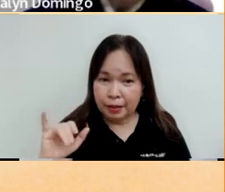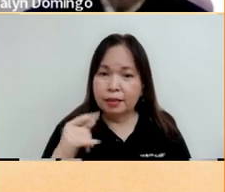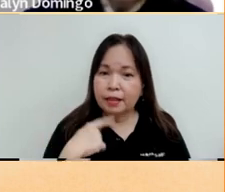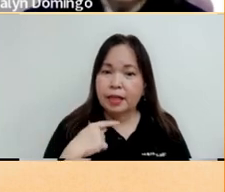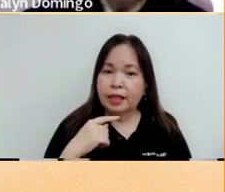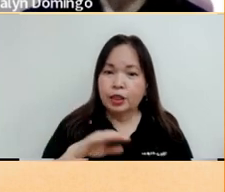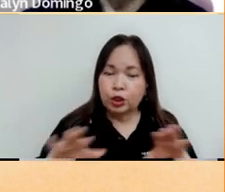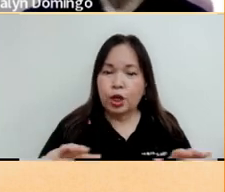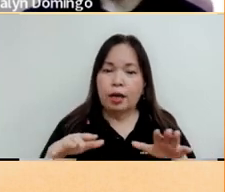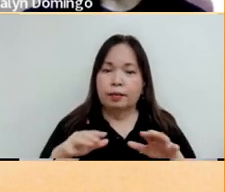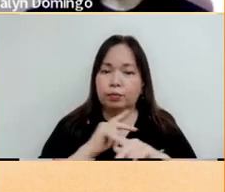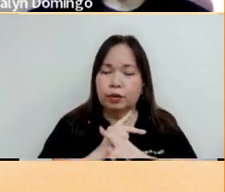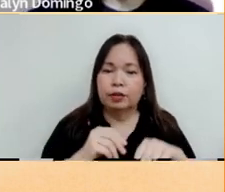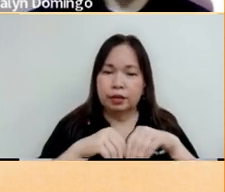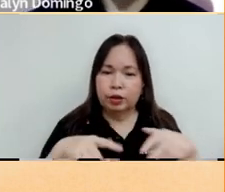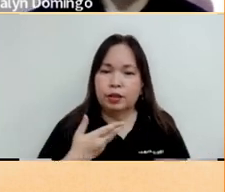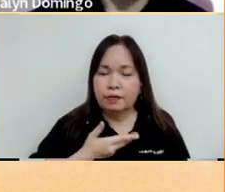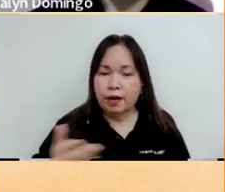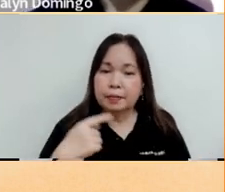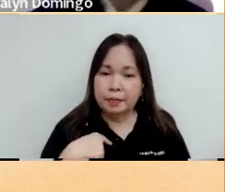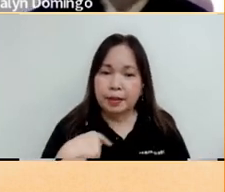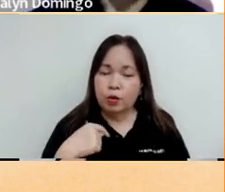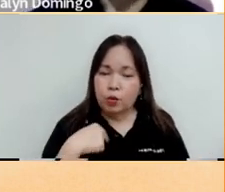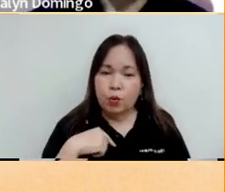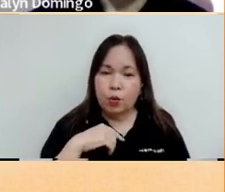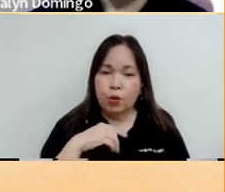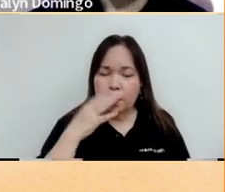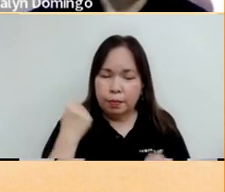the Ako Para sa Bata conference this year.